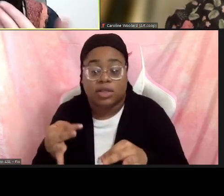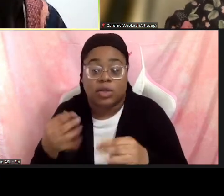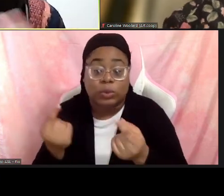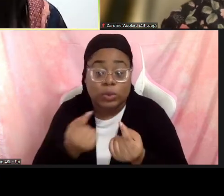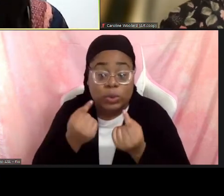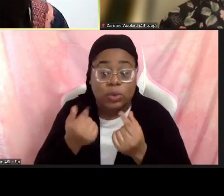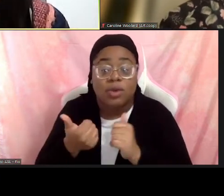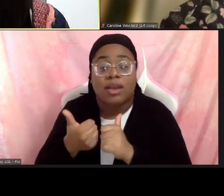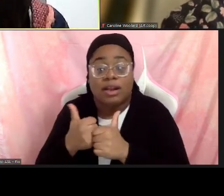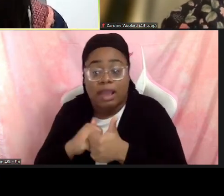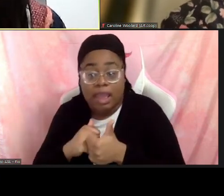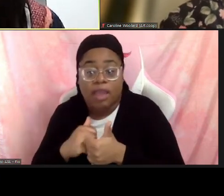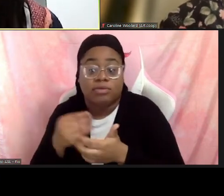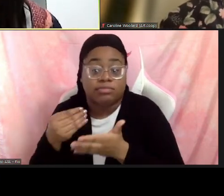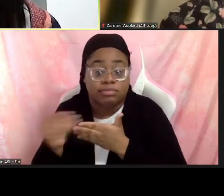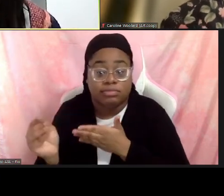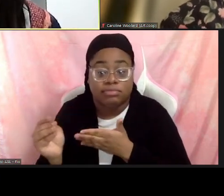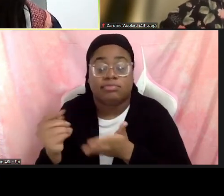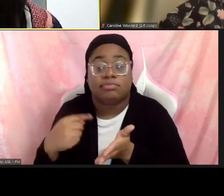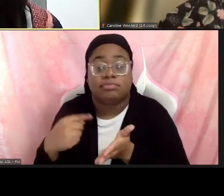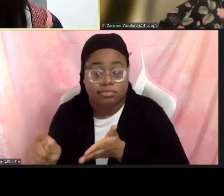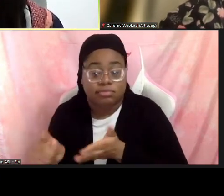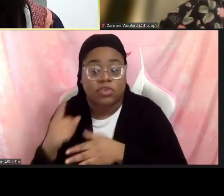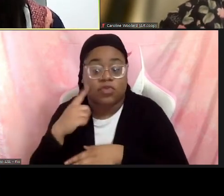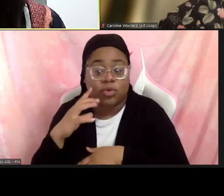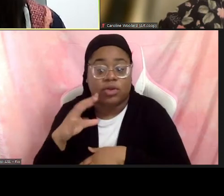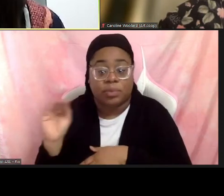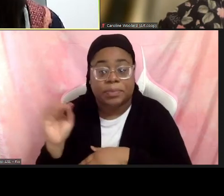how are going to spend the money of the corporation.